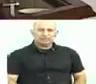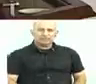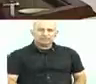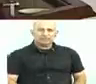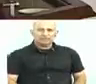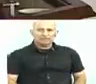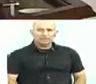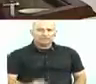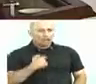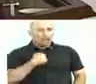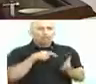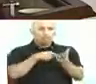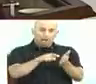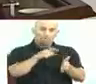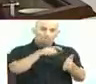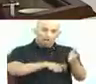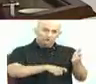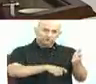the boss?